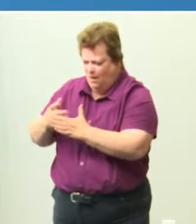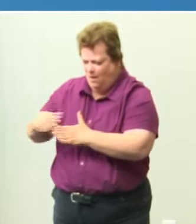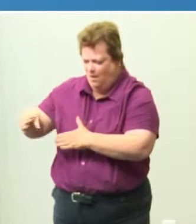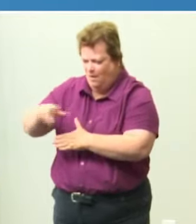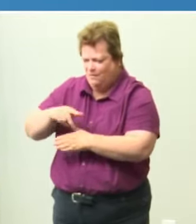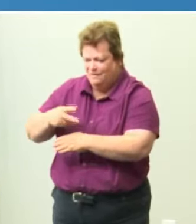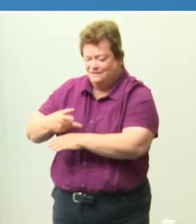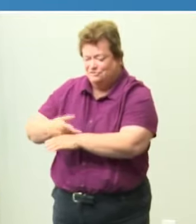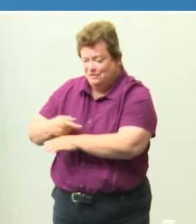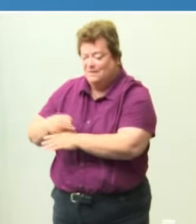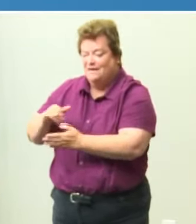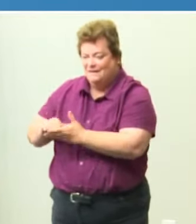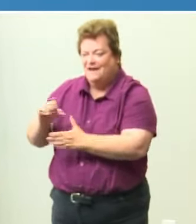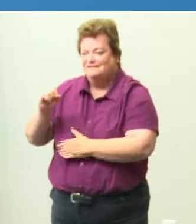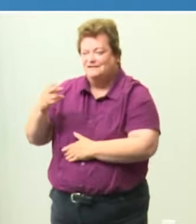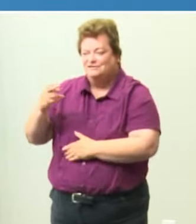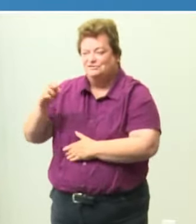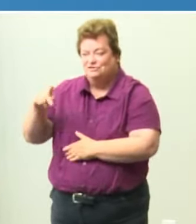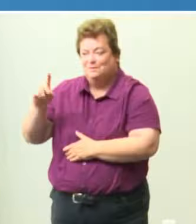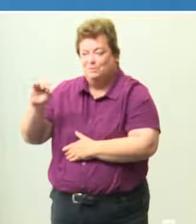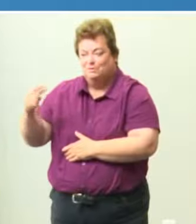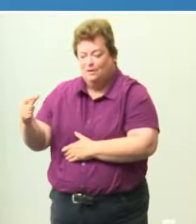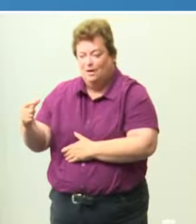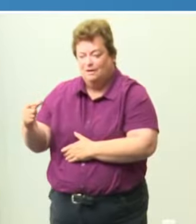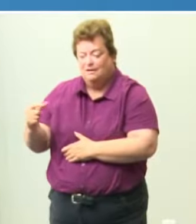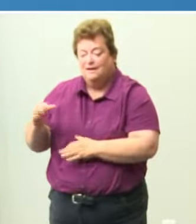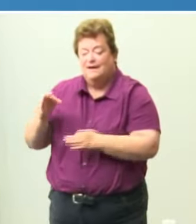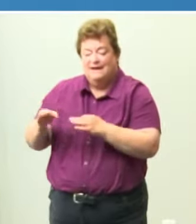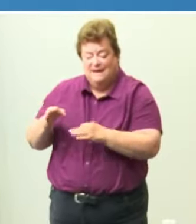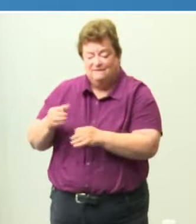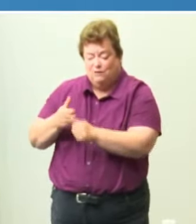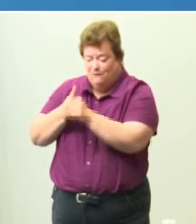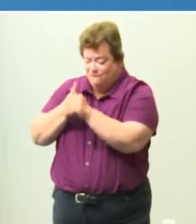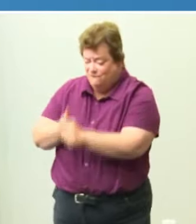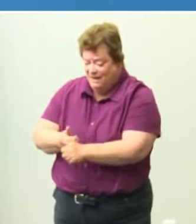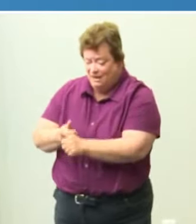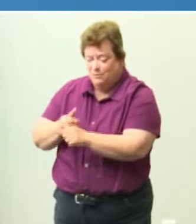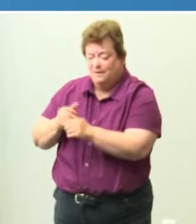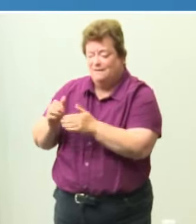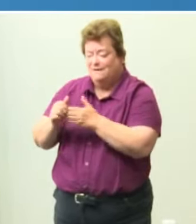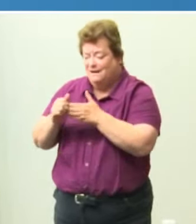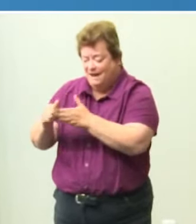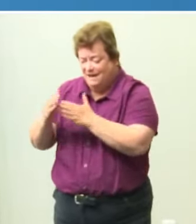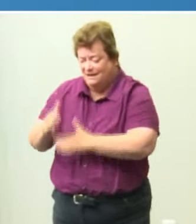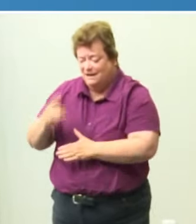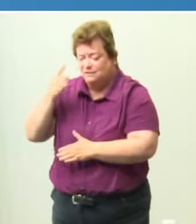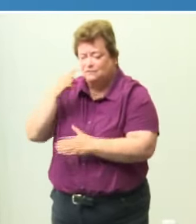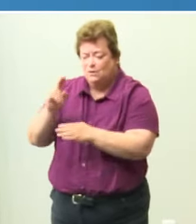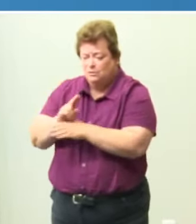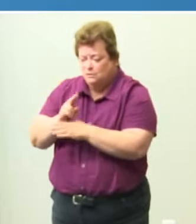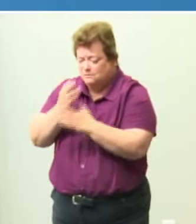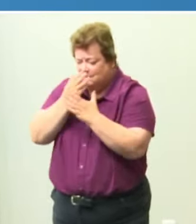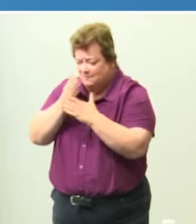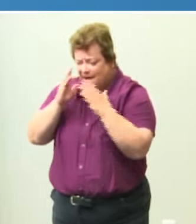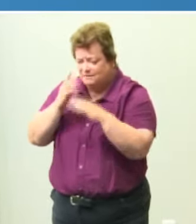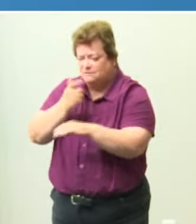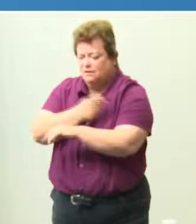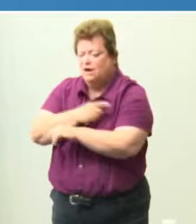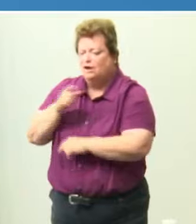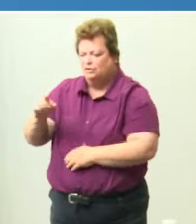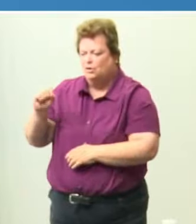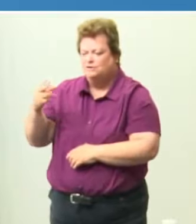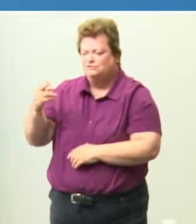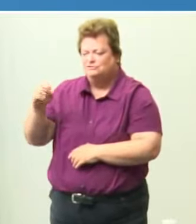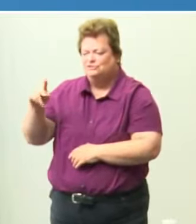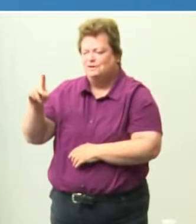sheepdogs. I say that if you're getting vaccinated, if you're following the guidelines with regarding to wearing masks, you're a sheepdog, you're